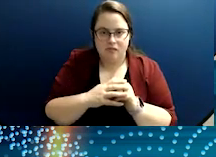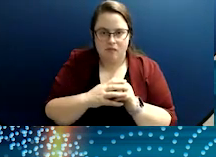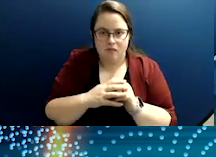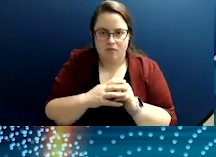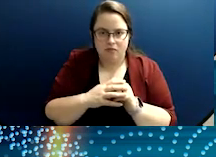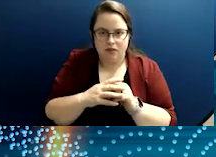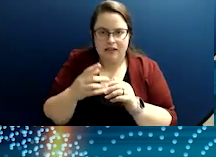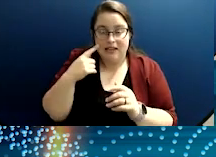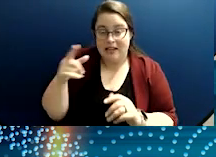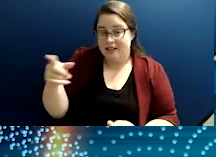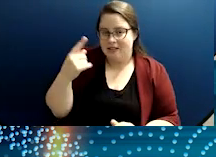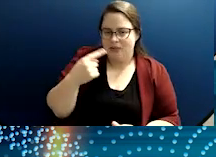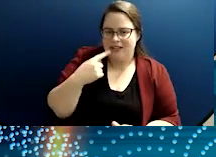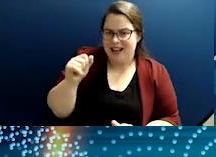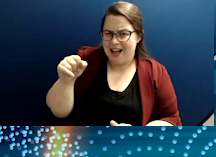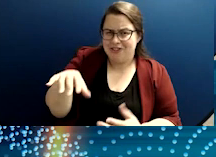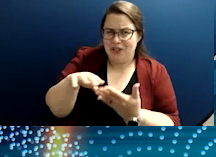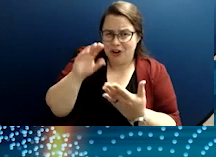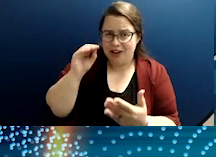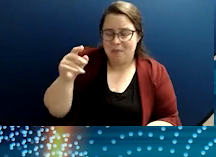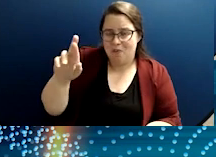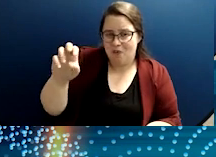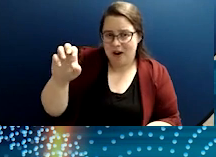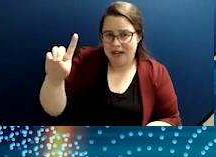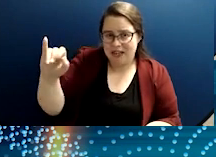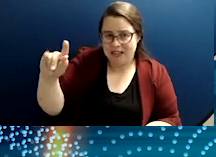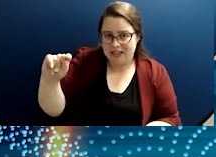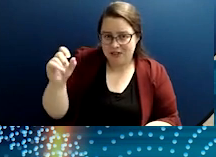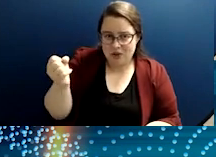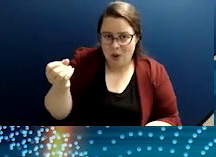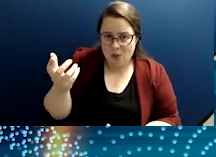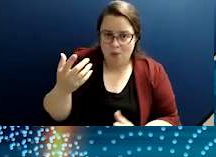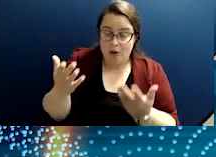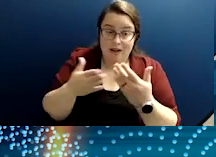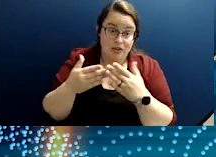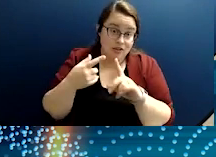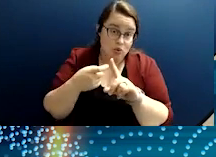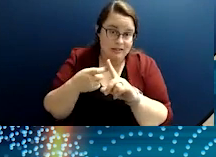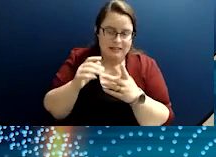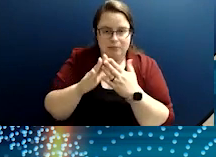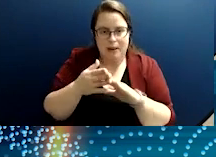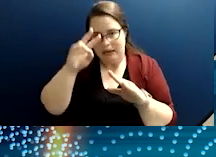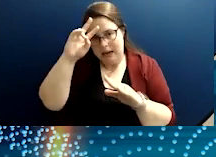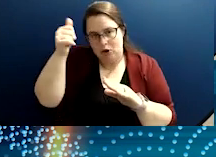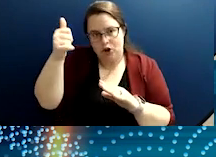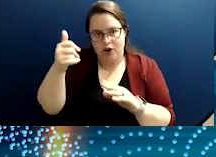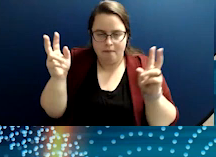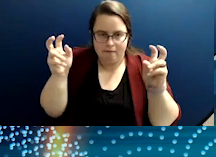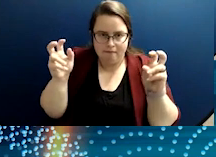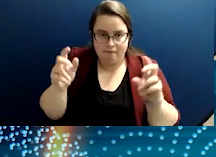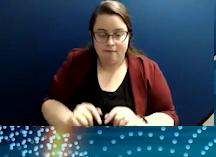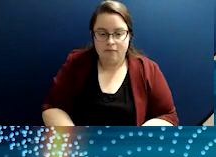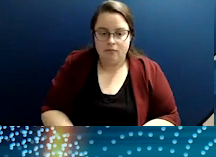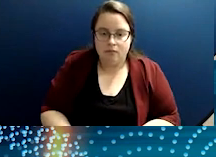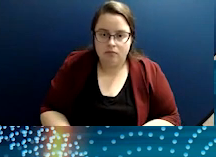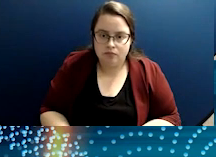like. Yeah. Yeah. Wherever its sources are basically getting dumber. So yeah. Unfortunately, it's getting dumber. But you